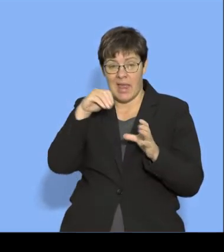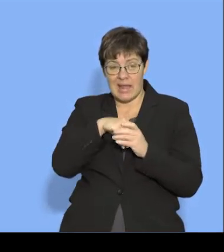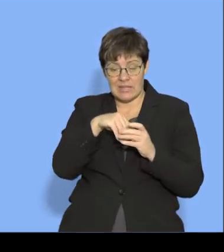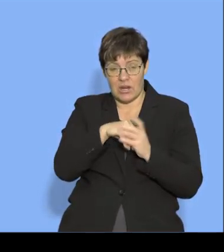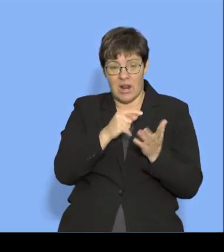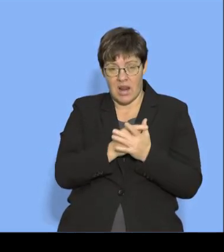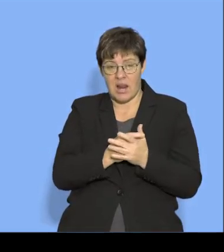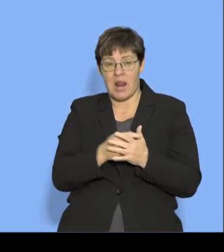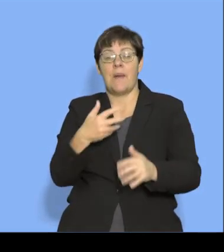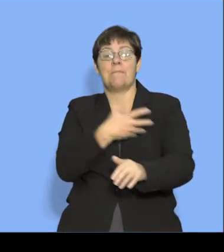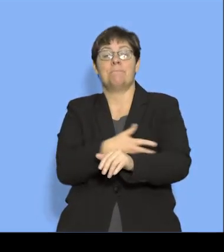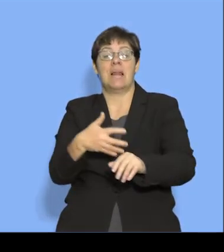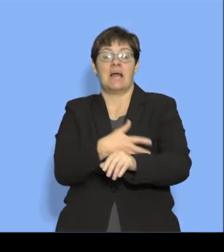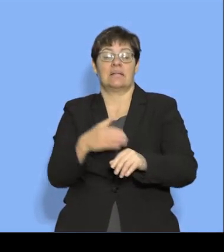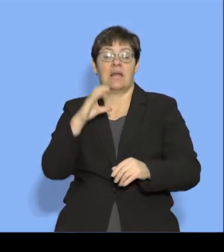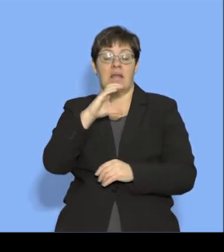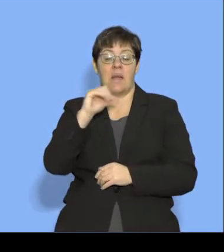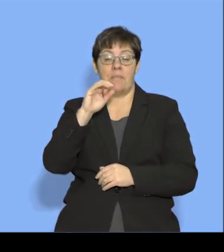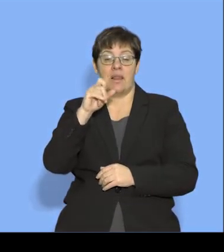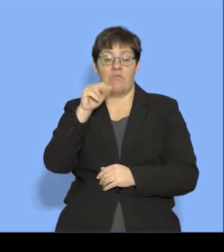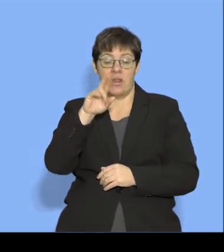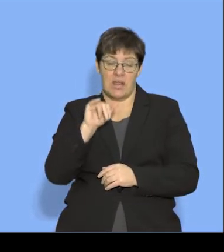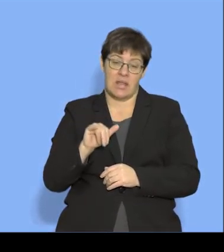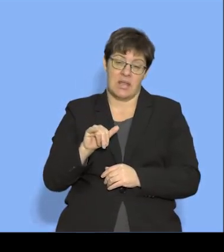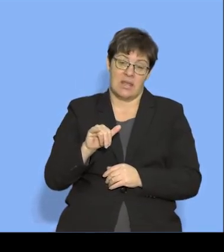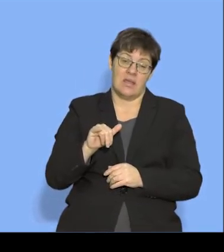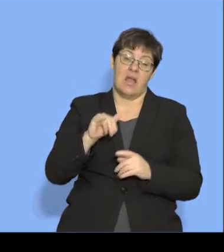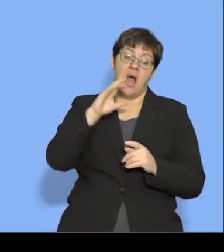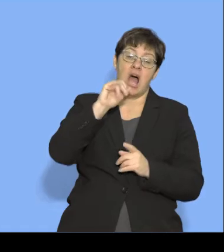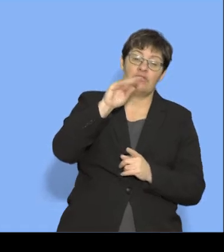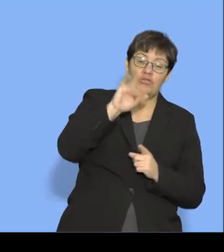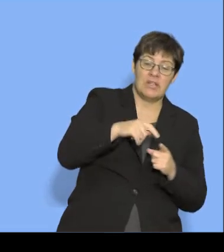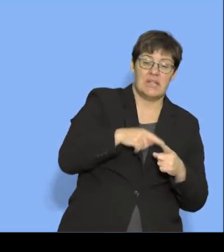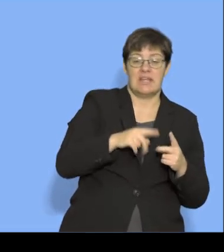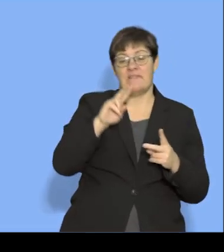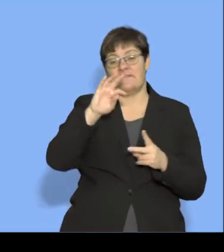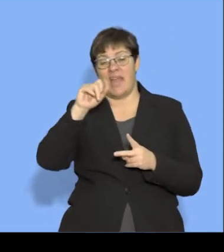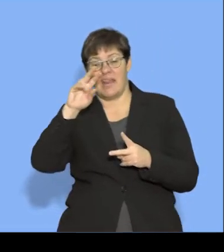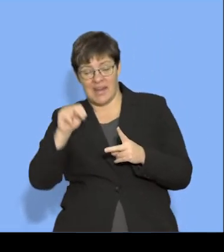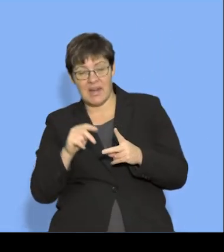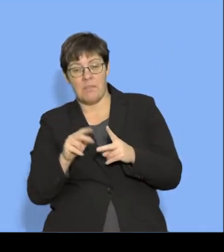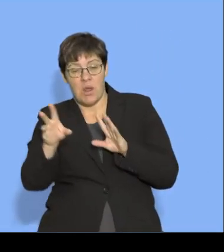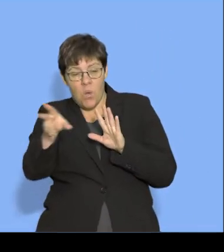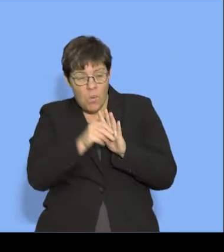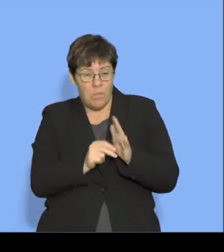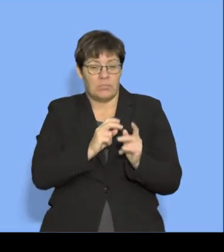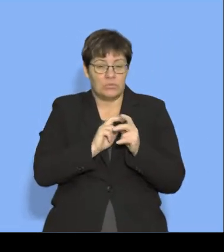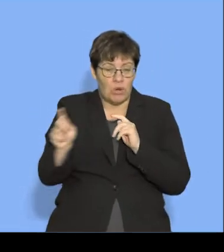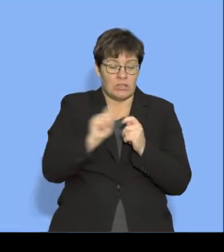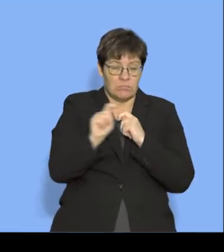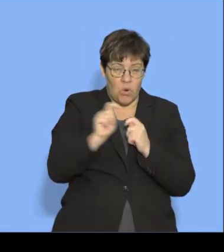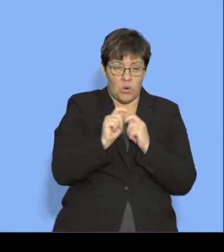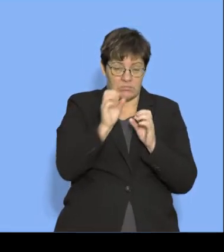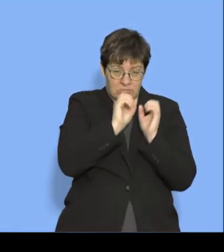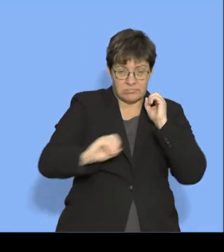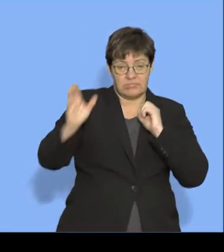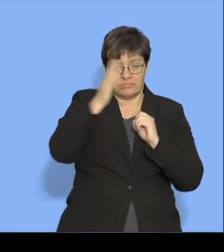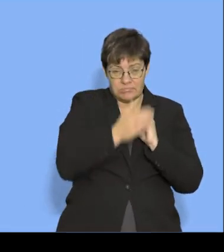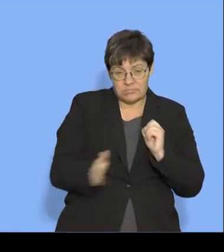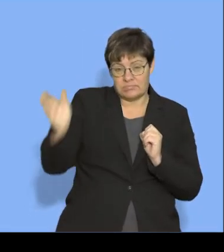the internal core is filled with lots of blood capillaries, arteries and veins that are there to efficiently absorb and